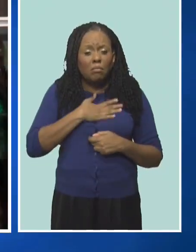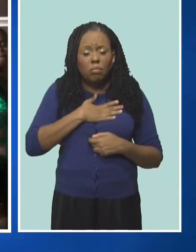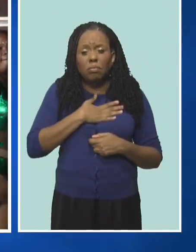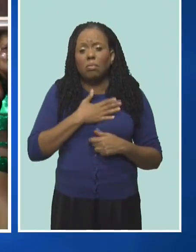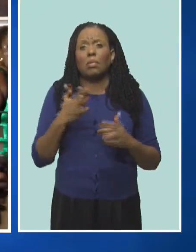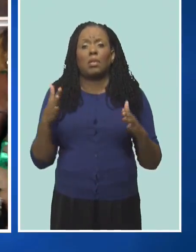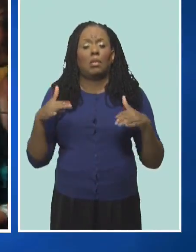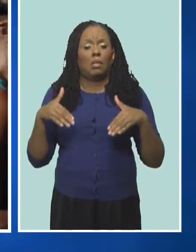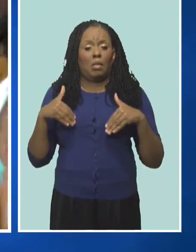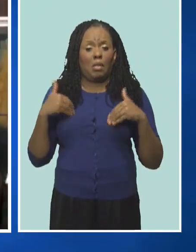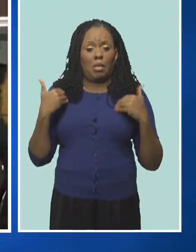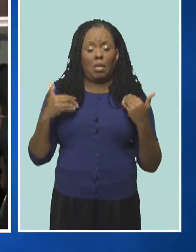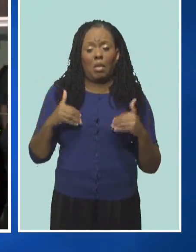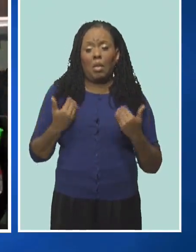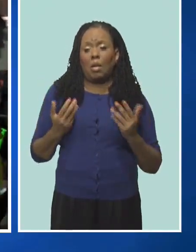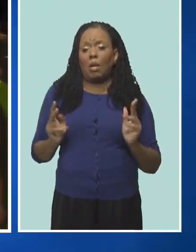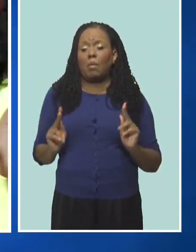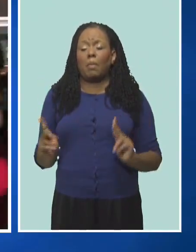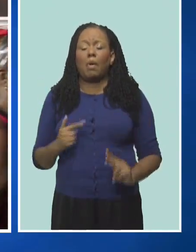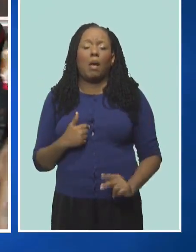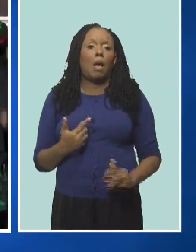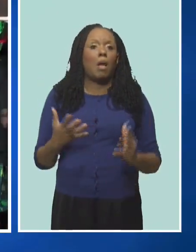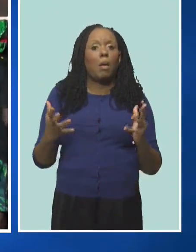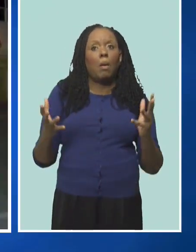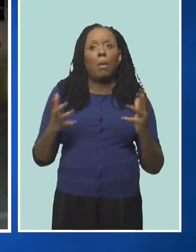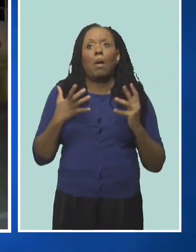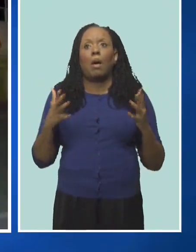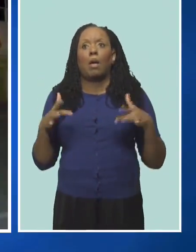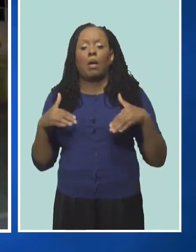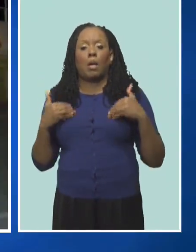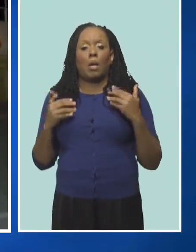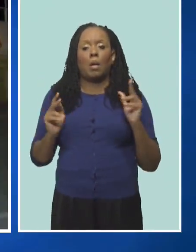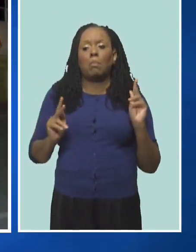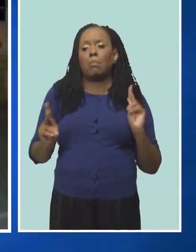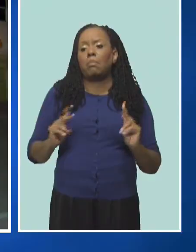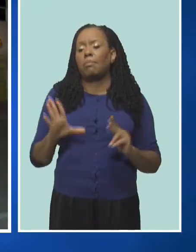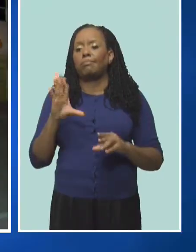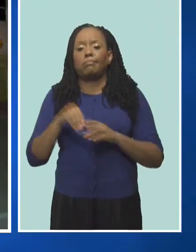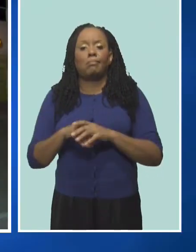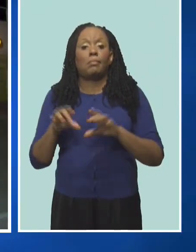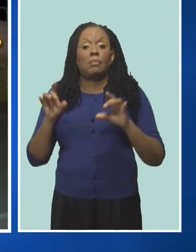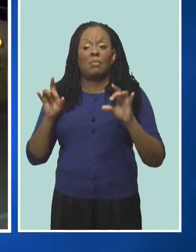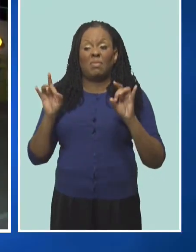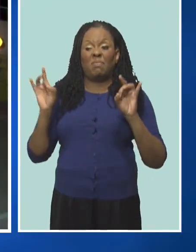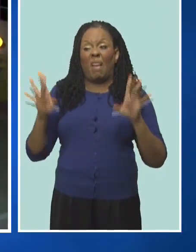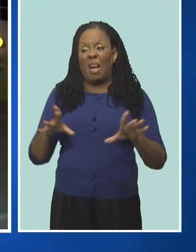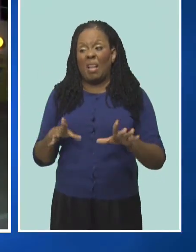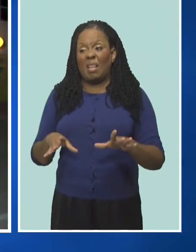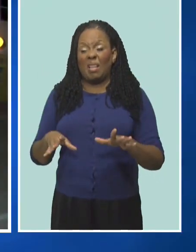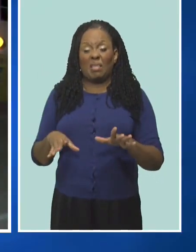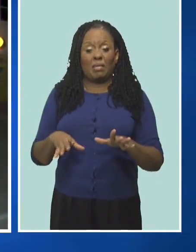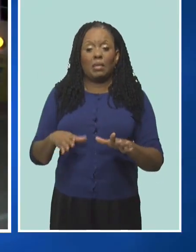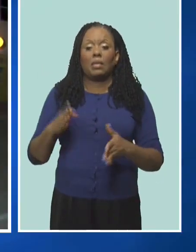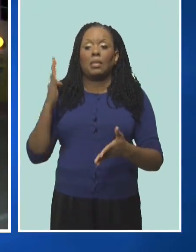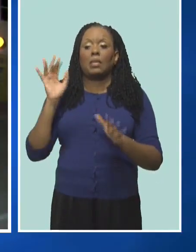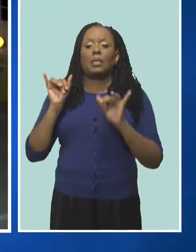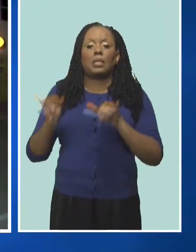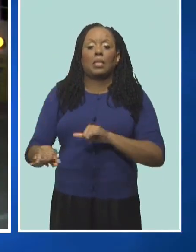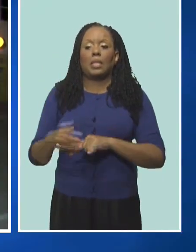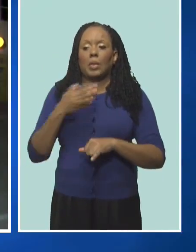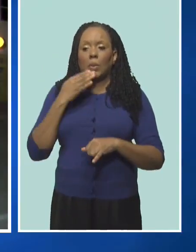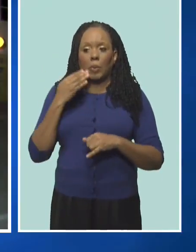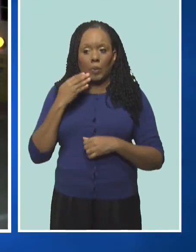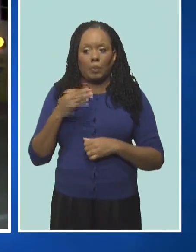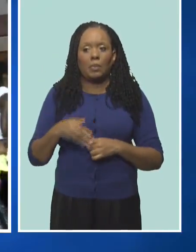today. I would like the youngsters that dealing with violence stay at home. Let us us enjoy crop